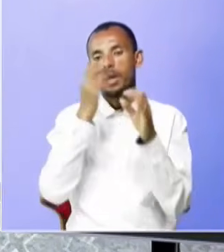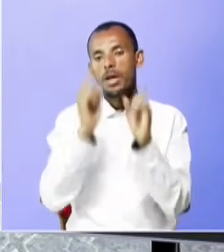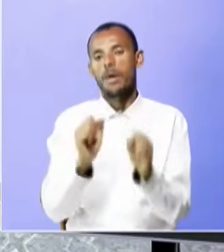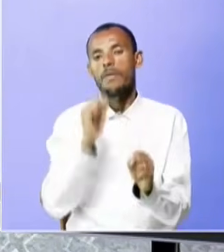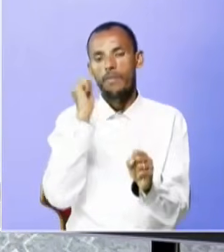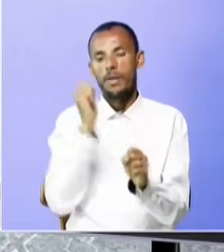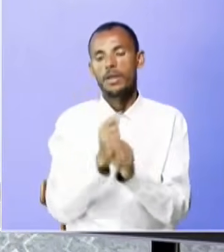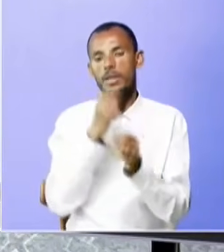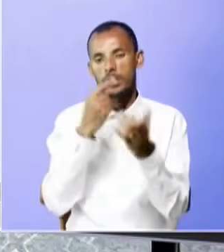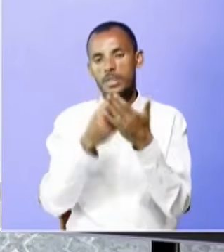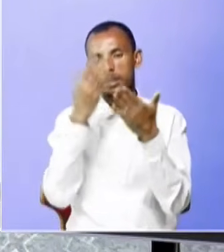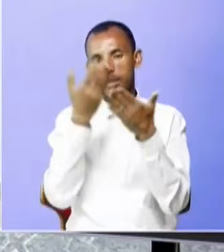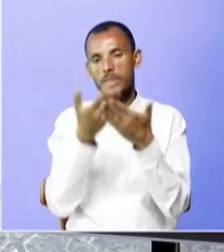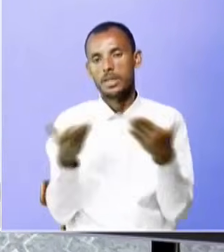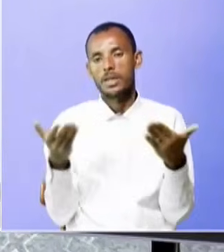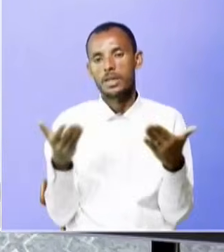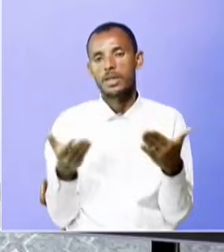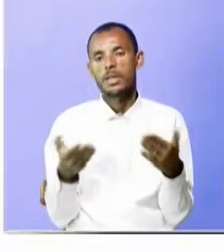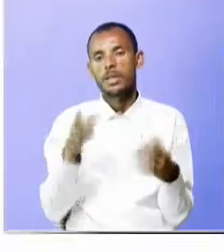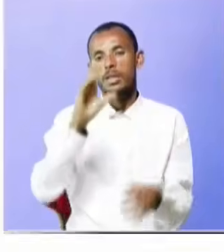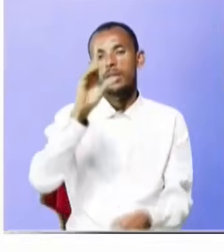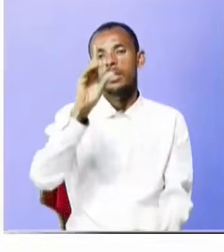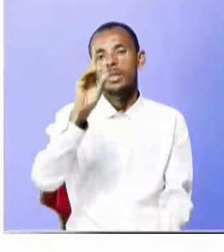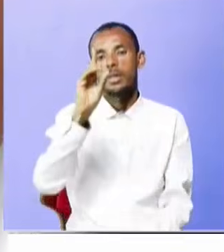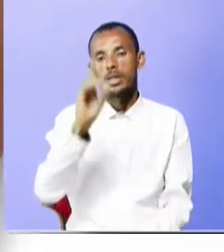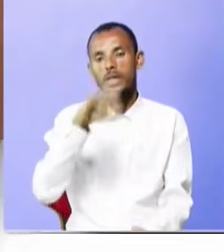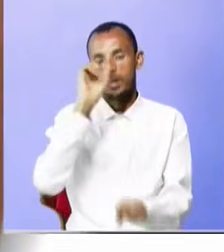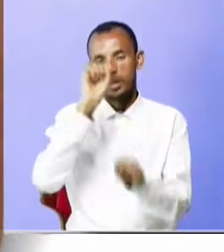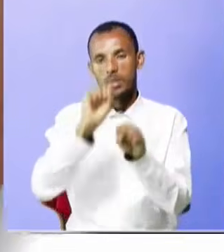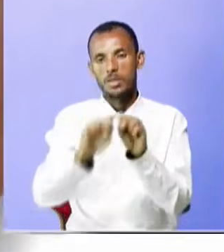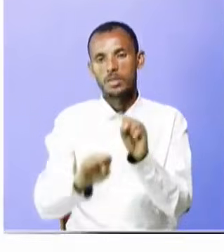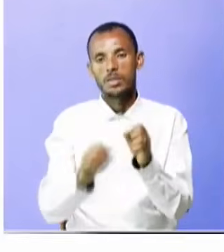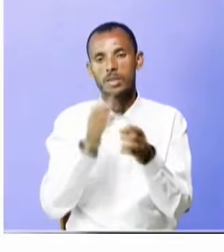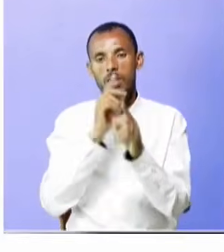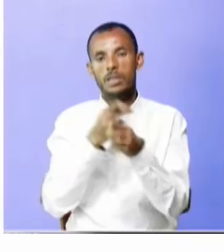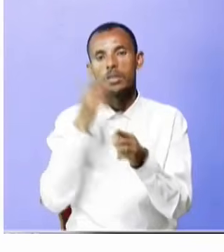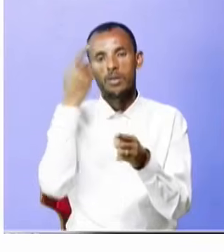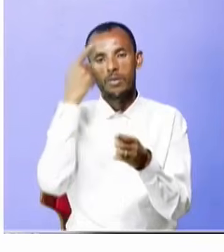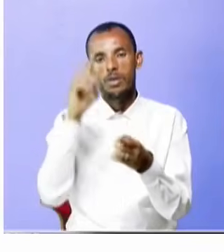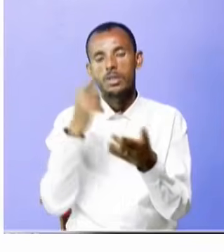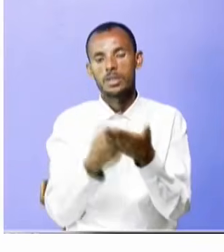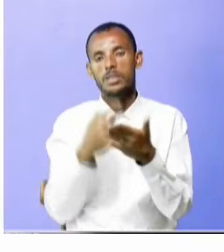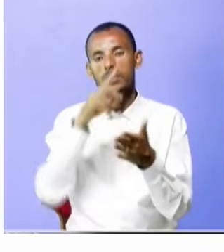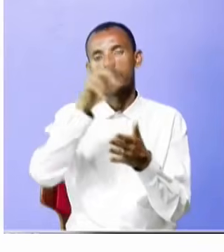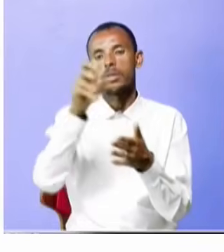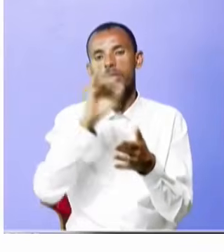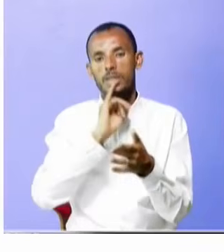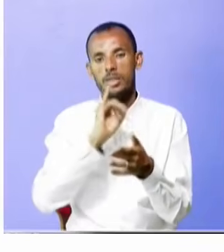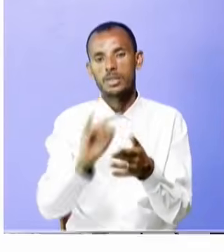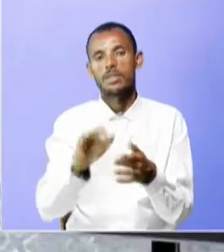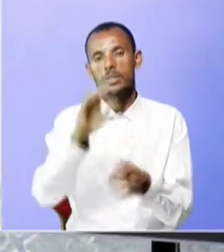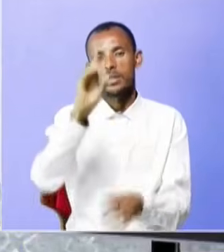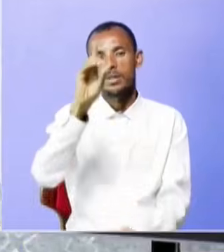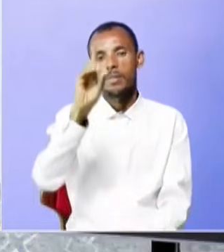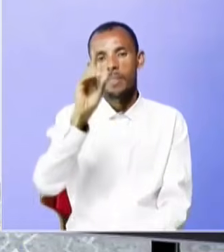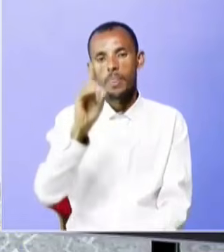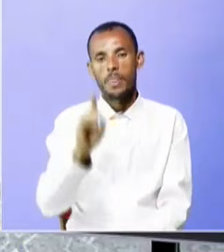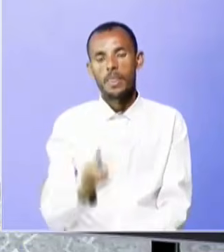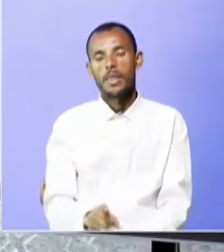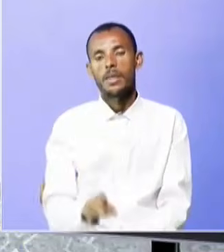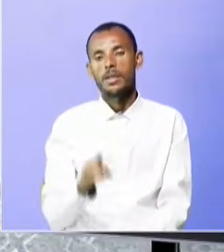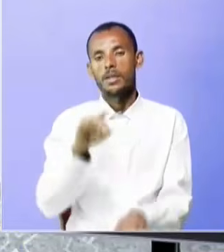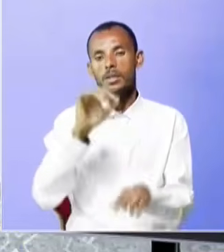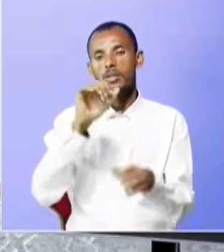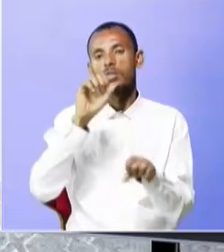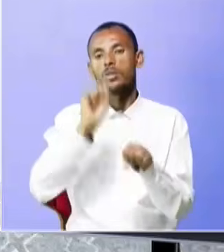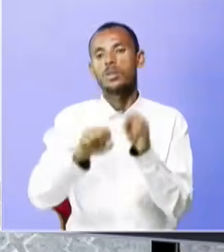this thing in D. Okay, so the answer for this question is D. Okay, so this